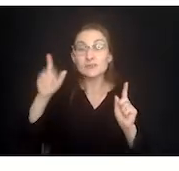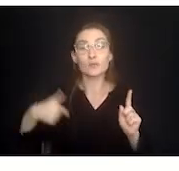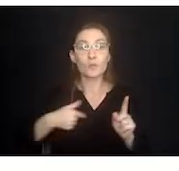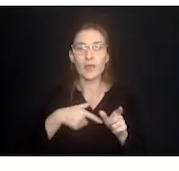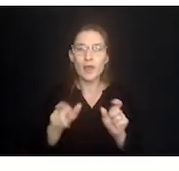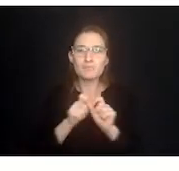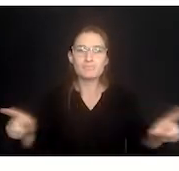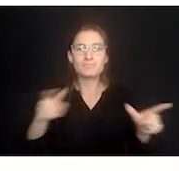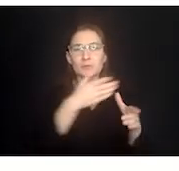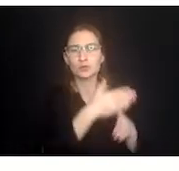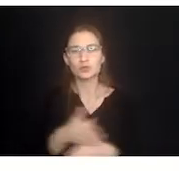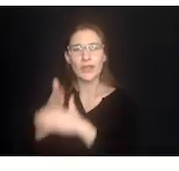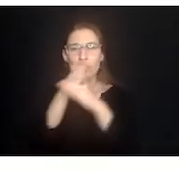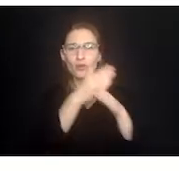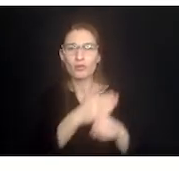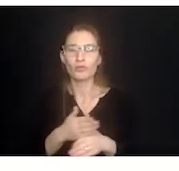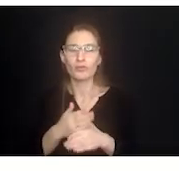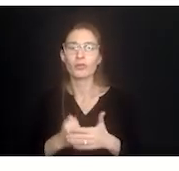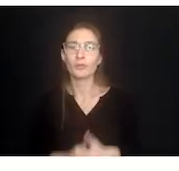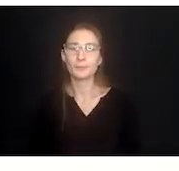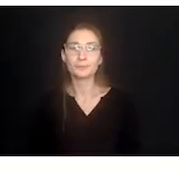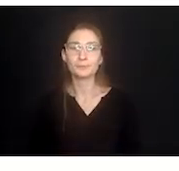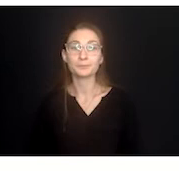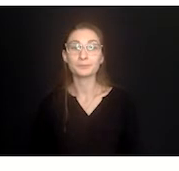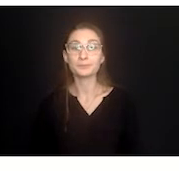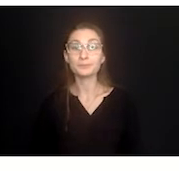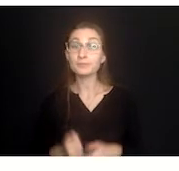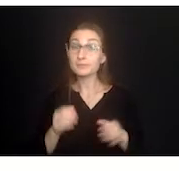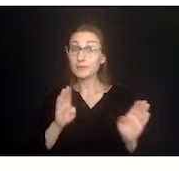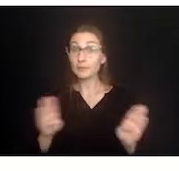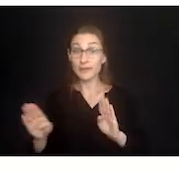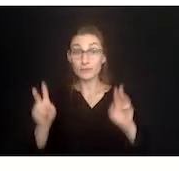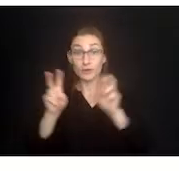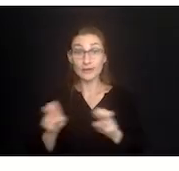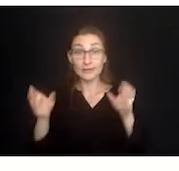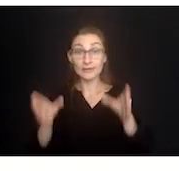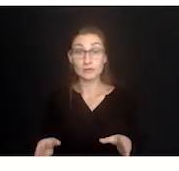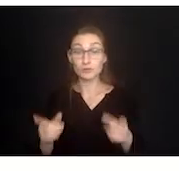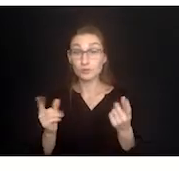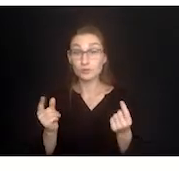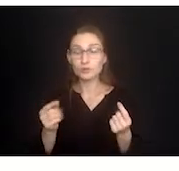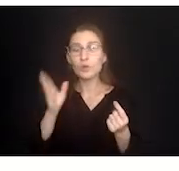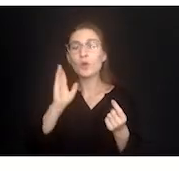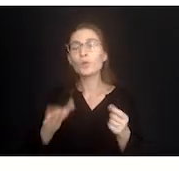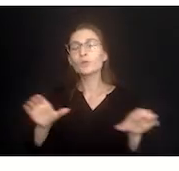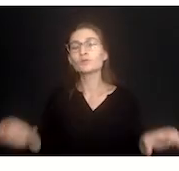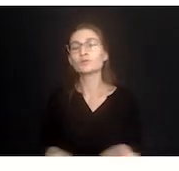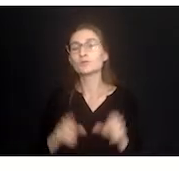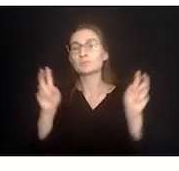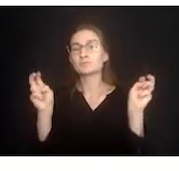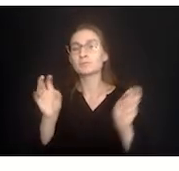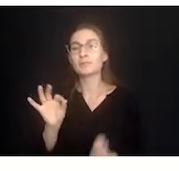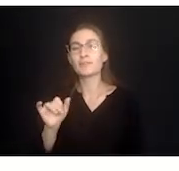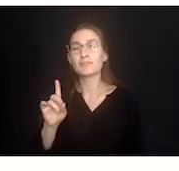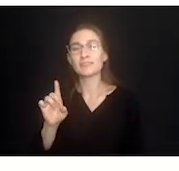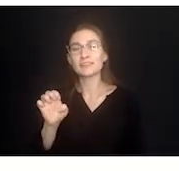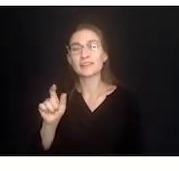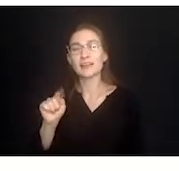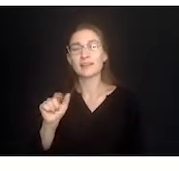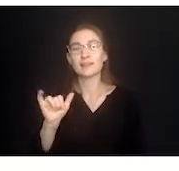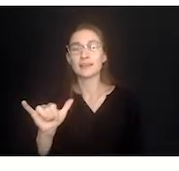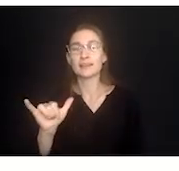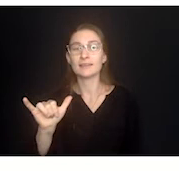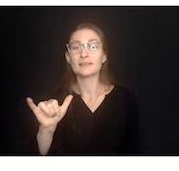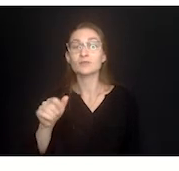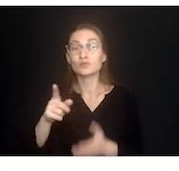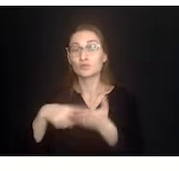successful strategies that works for any one of us at any given time. Our behavior analysts would often conduct fidelity